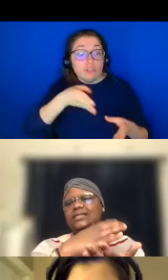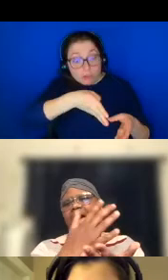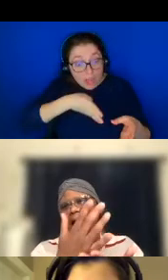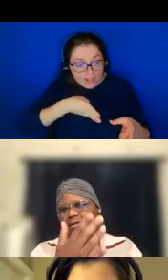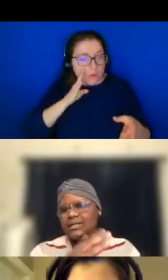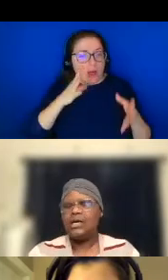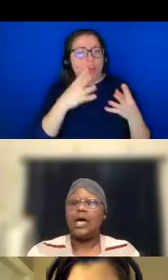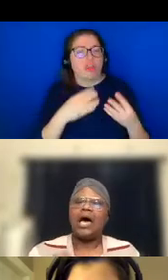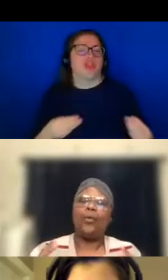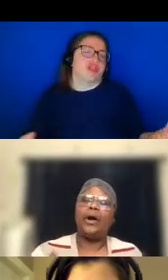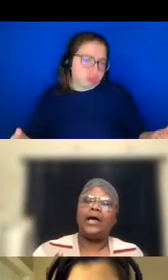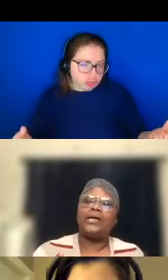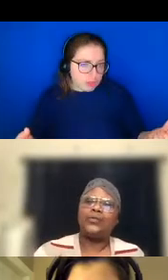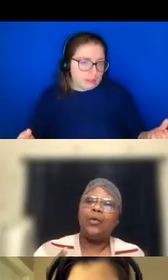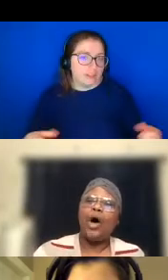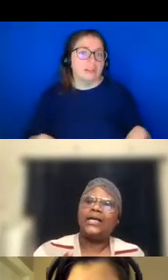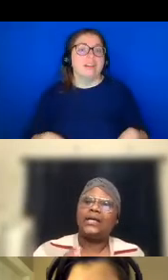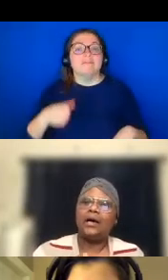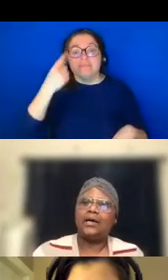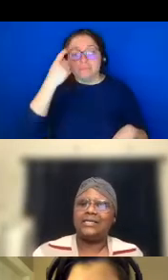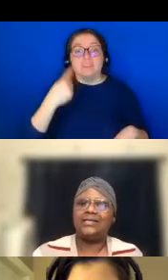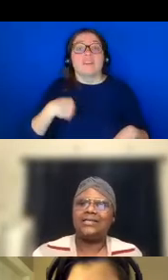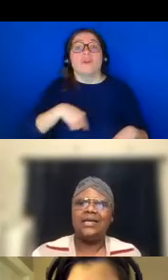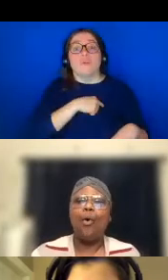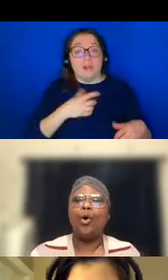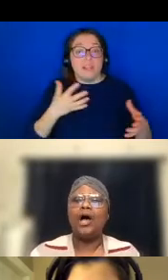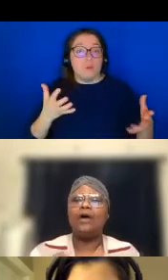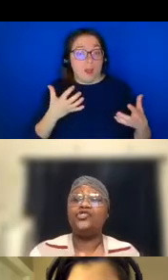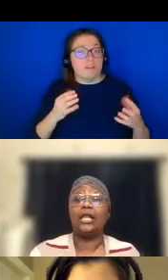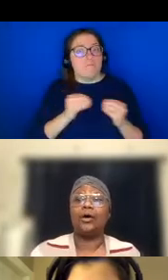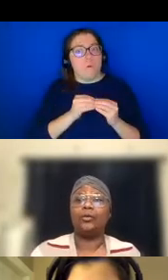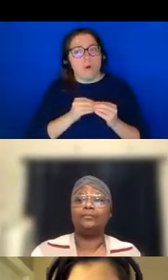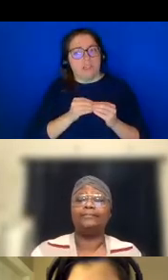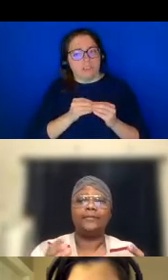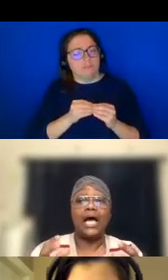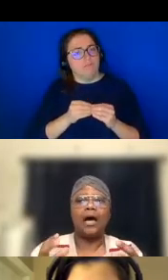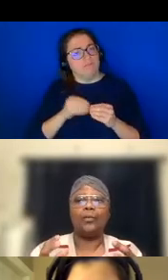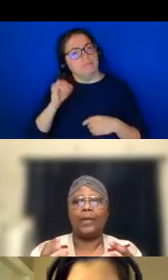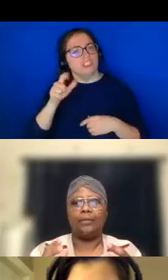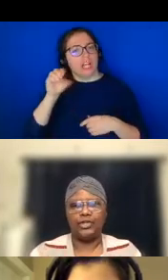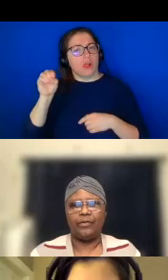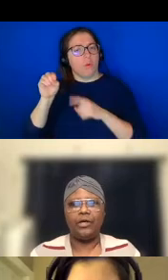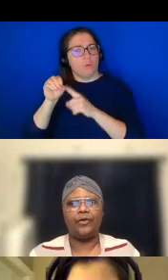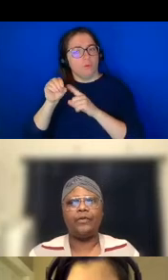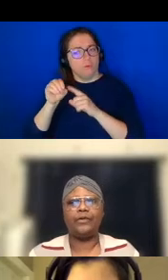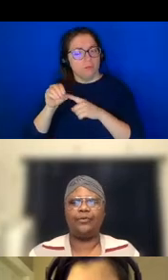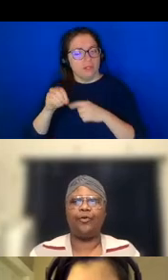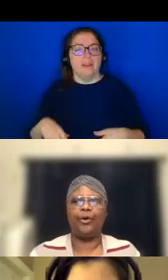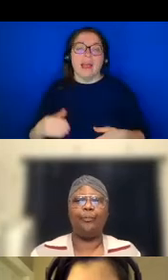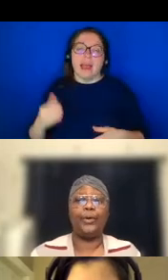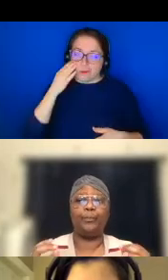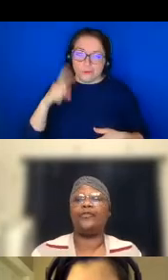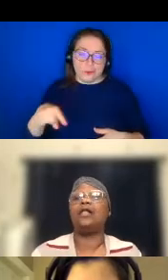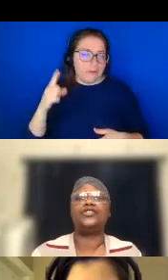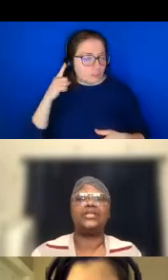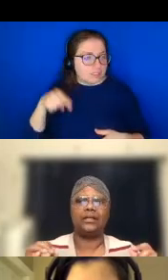it sags, whereas we wanted a consistency more of Jell-O. Now, I'm sure that you've heard this before,